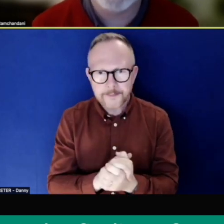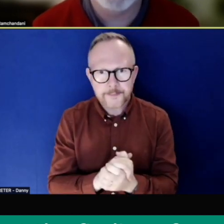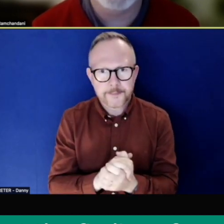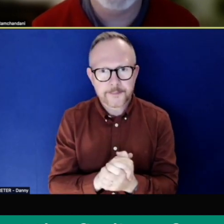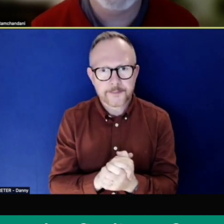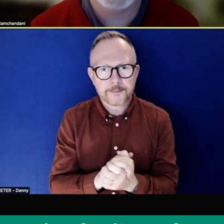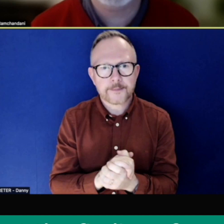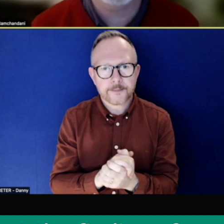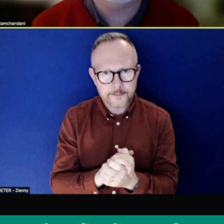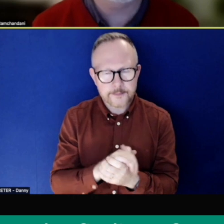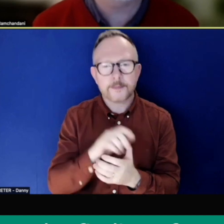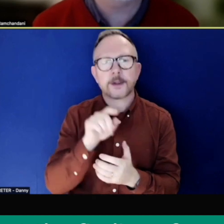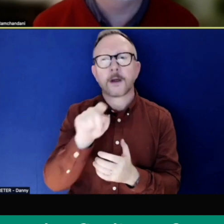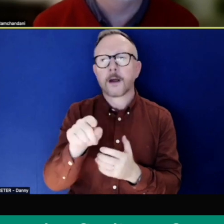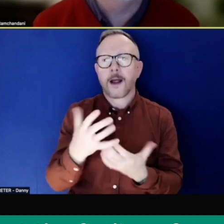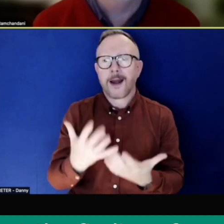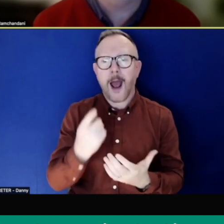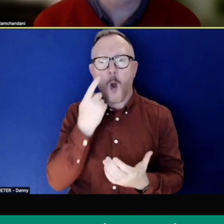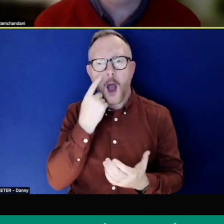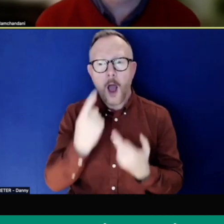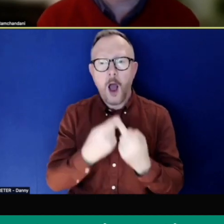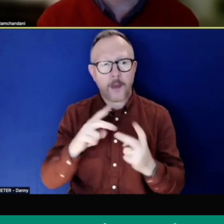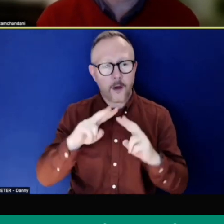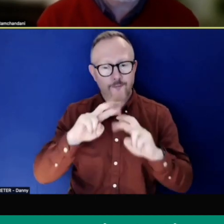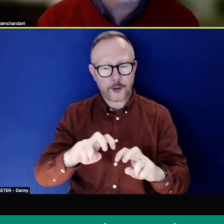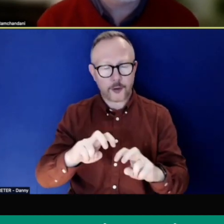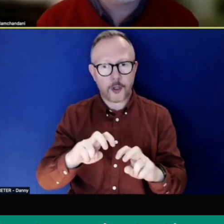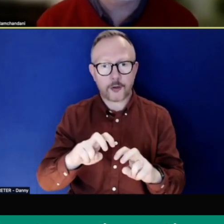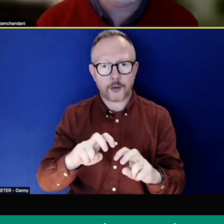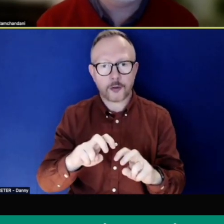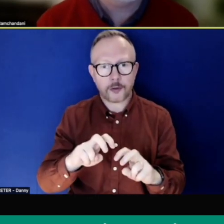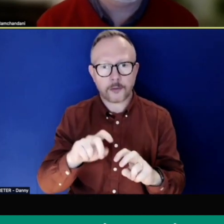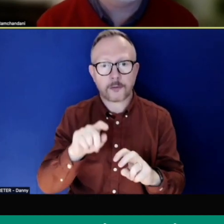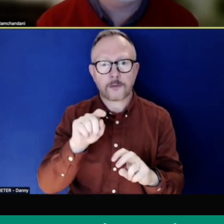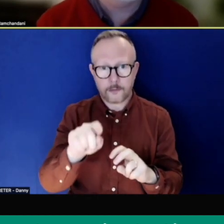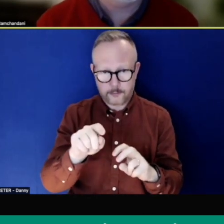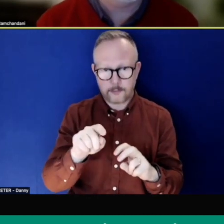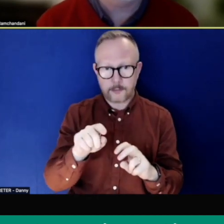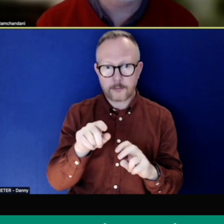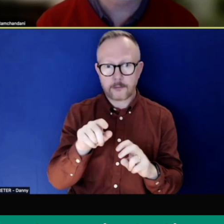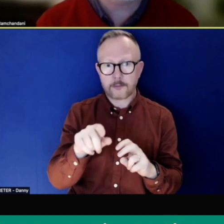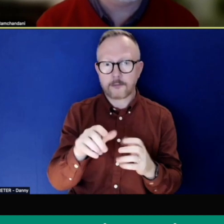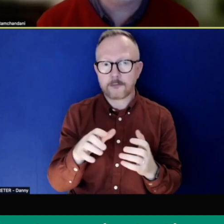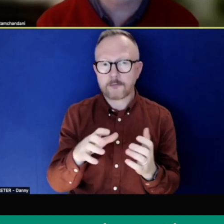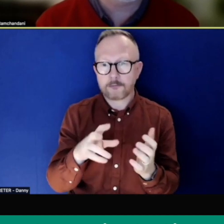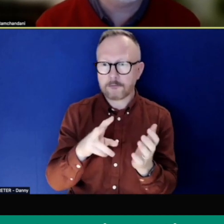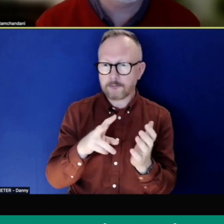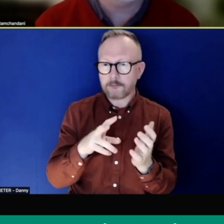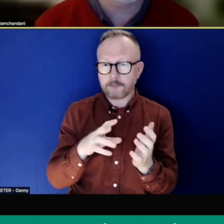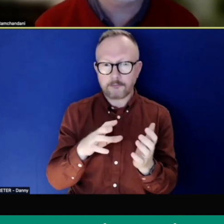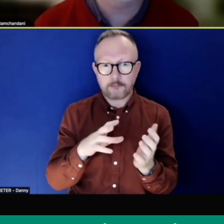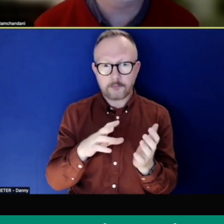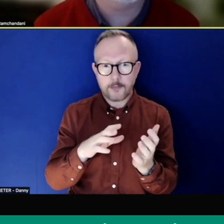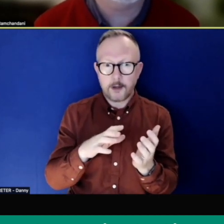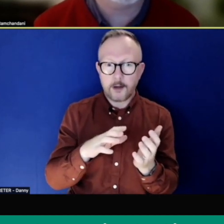Start trial. If we move on to the next slide, please. So this was a randomized controlled trial, which was aiming to evaluate